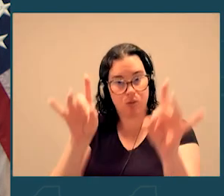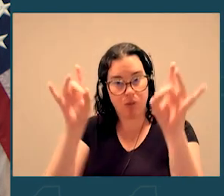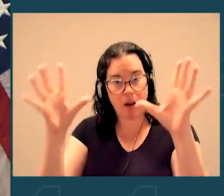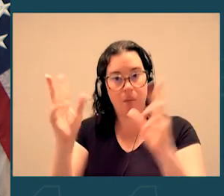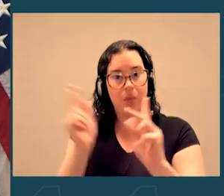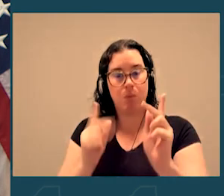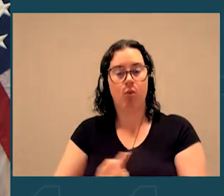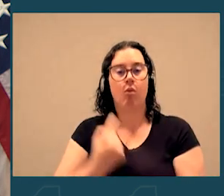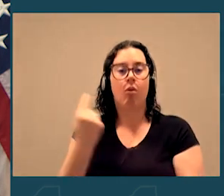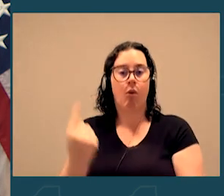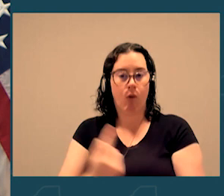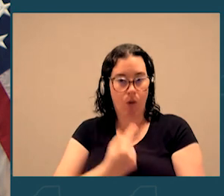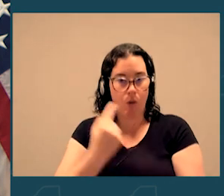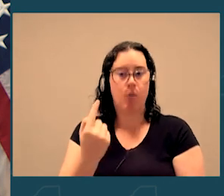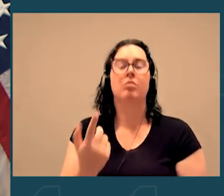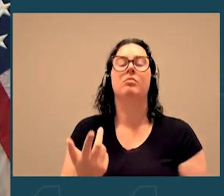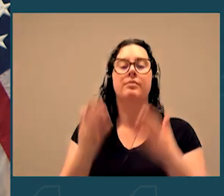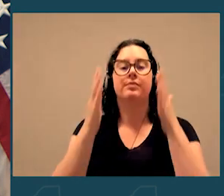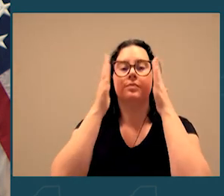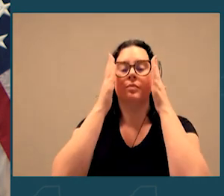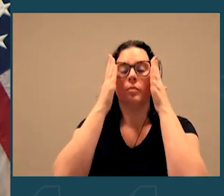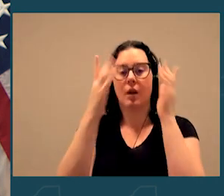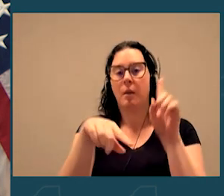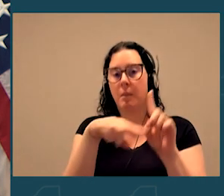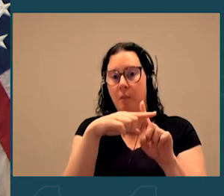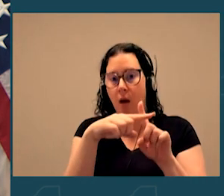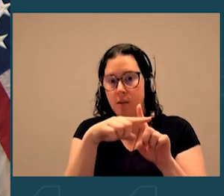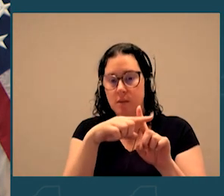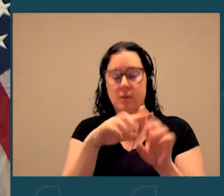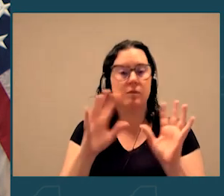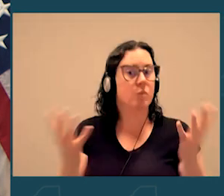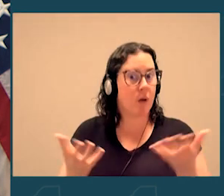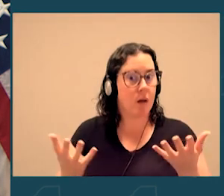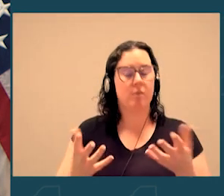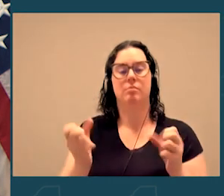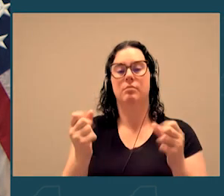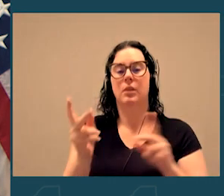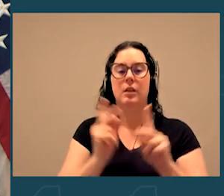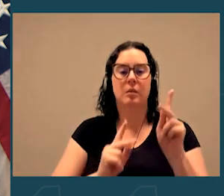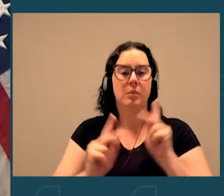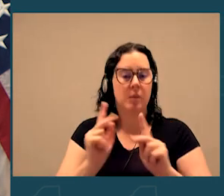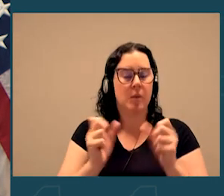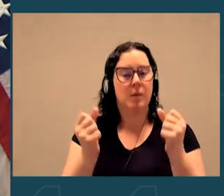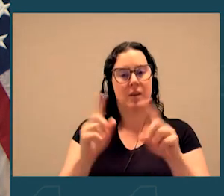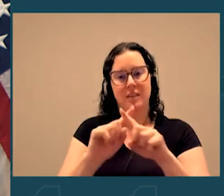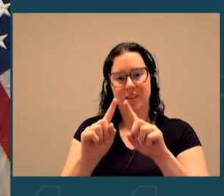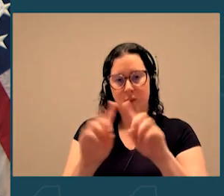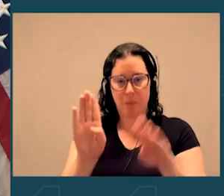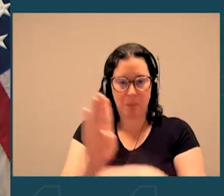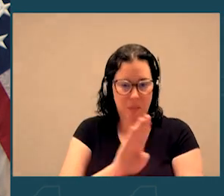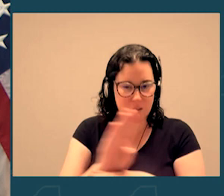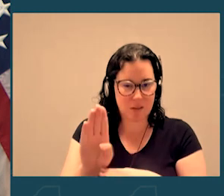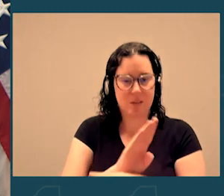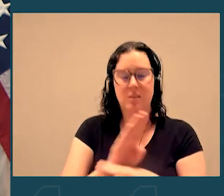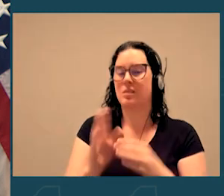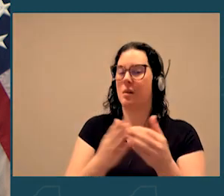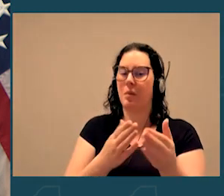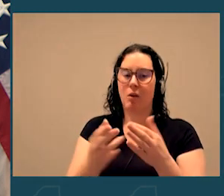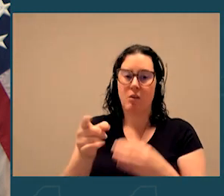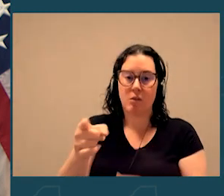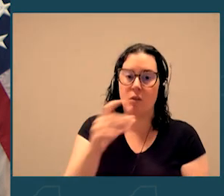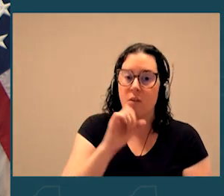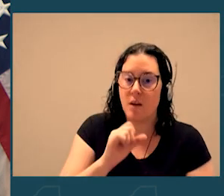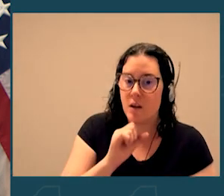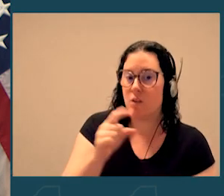are organizations, you know, who walk through these doors, people who walk through these doors, these organizations, regardless of your age, regardless of insurance status, you can get a